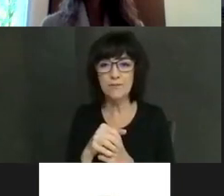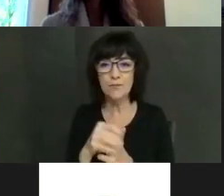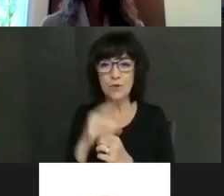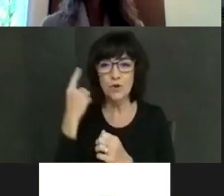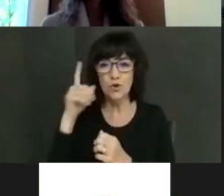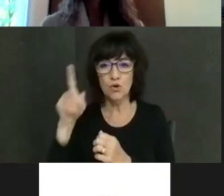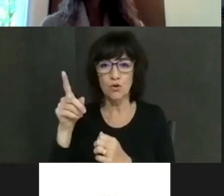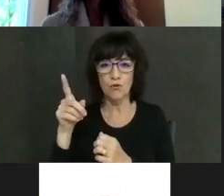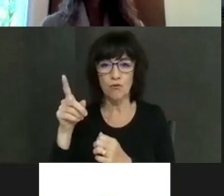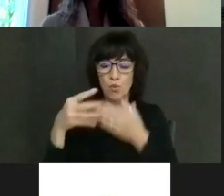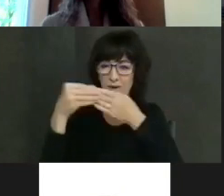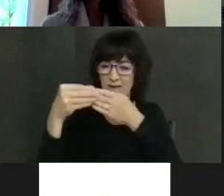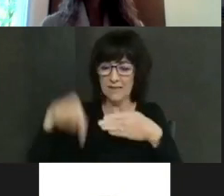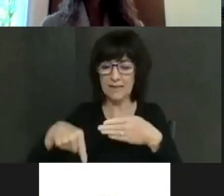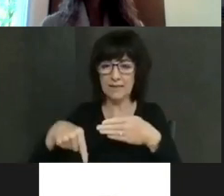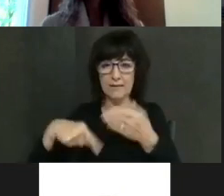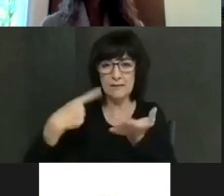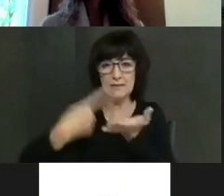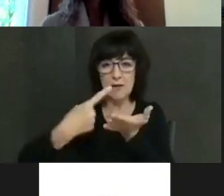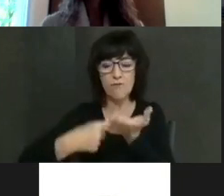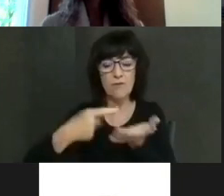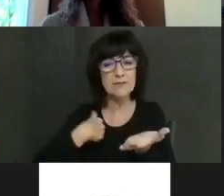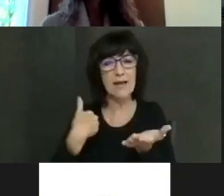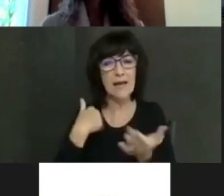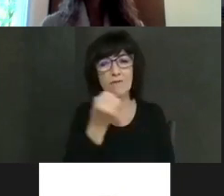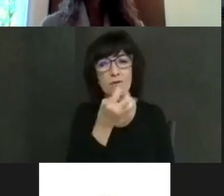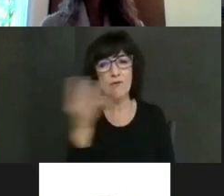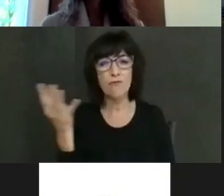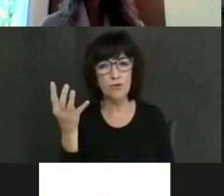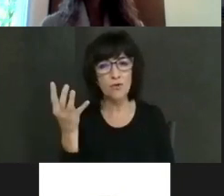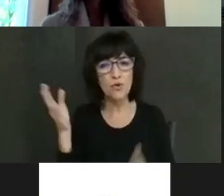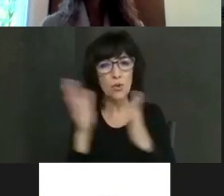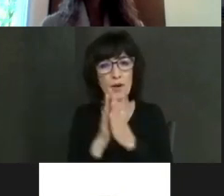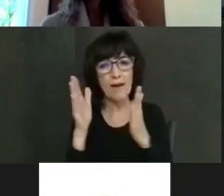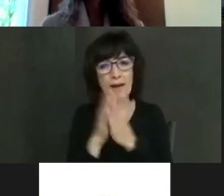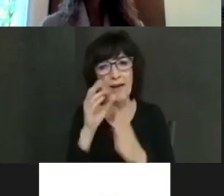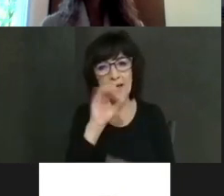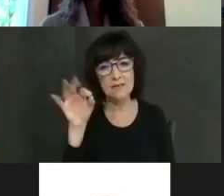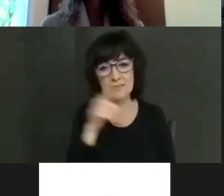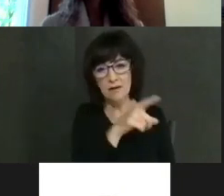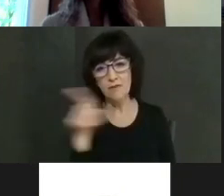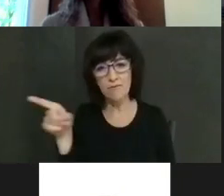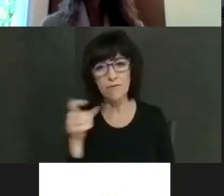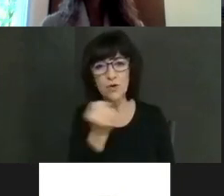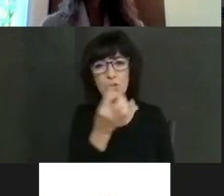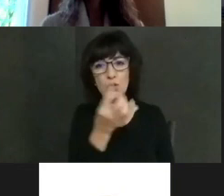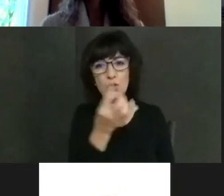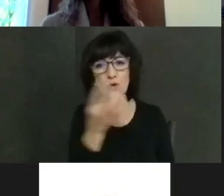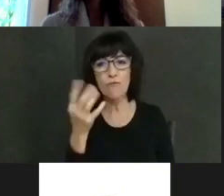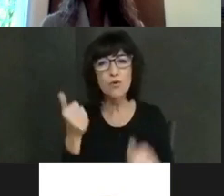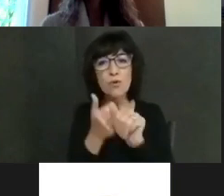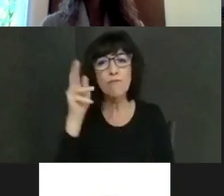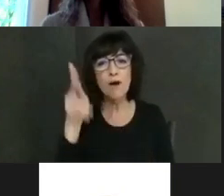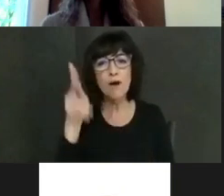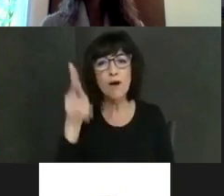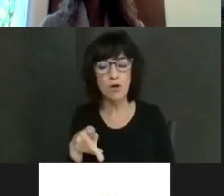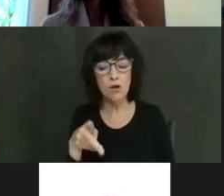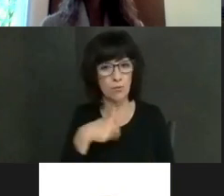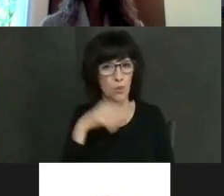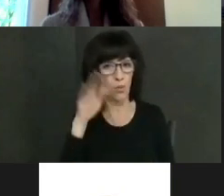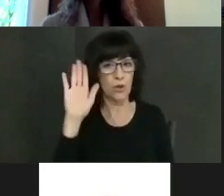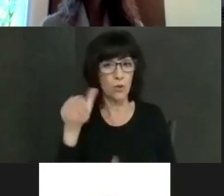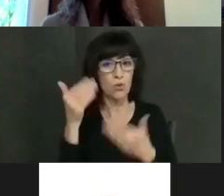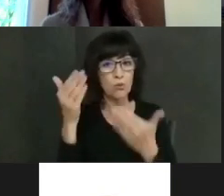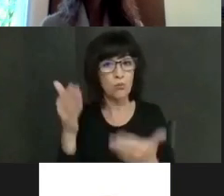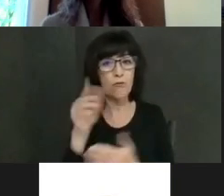this conversation. Then I have just a few asks of you, or a few follow-up things. One, we will provide a link